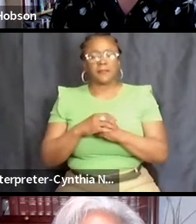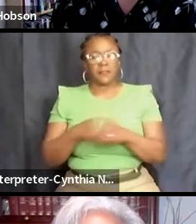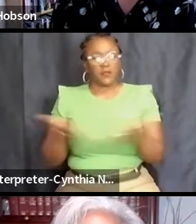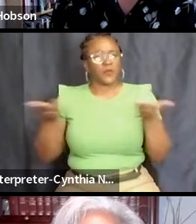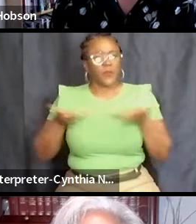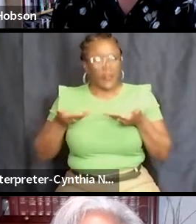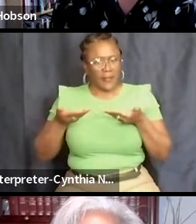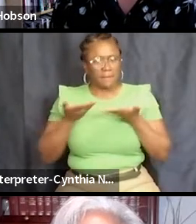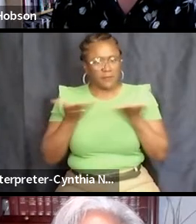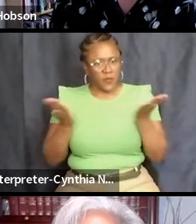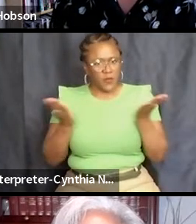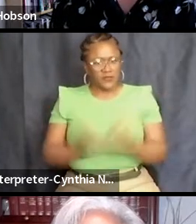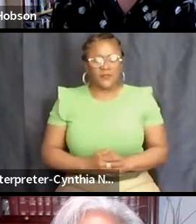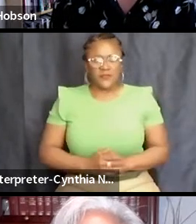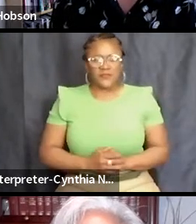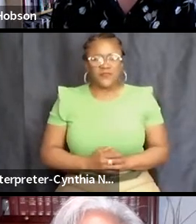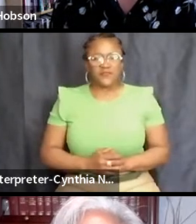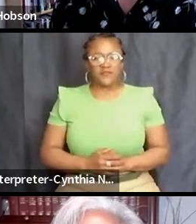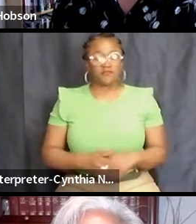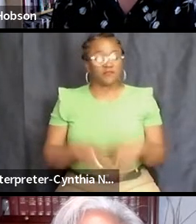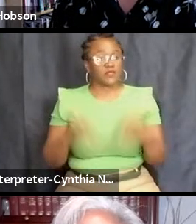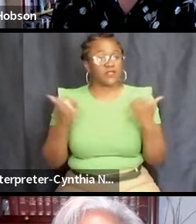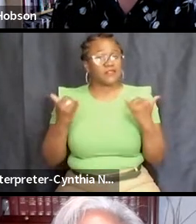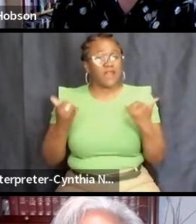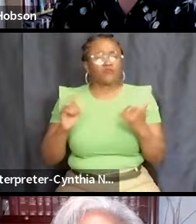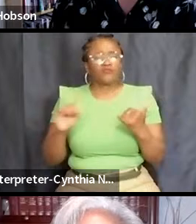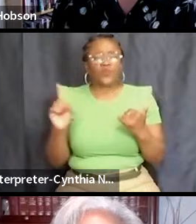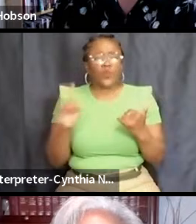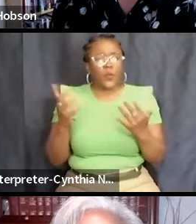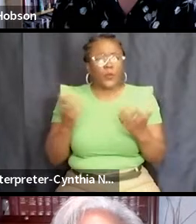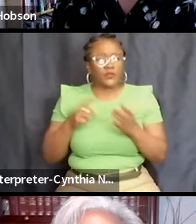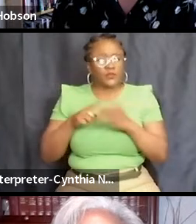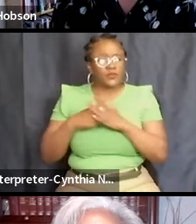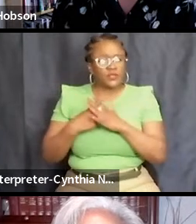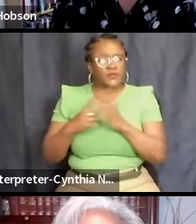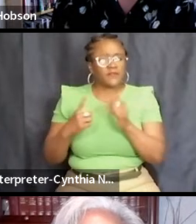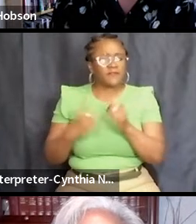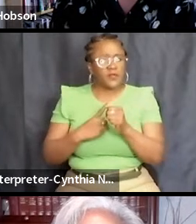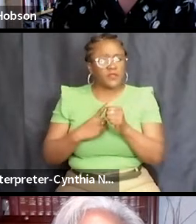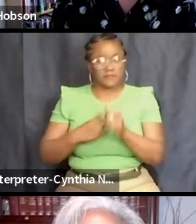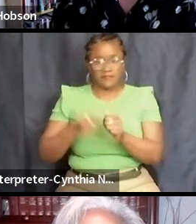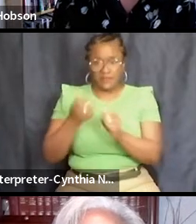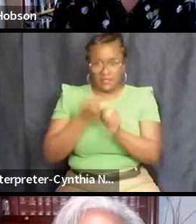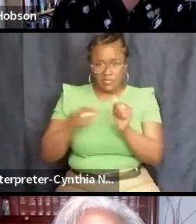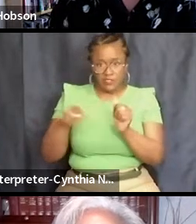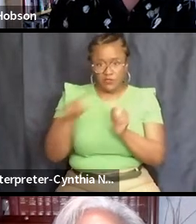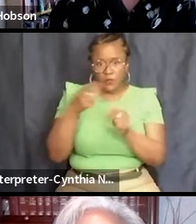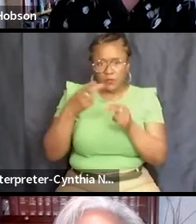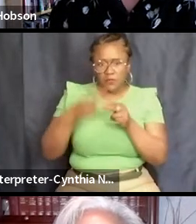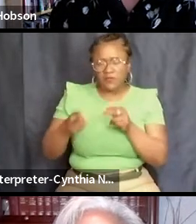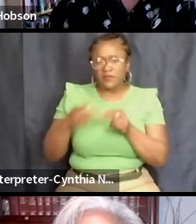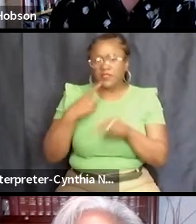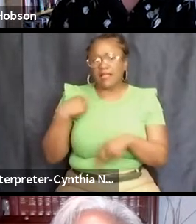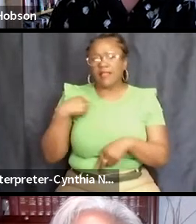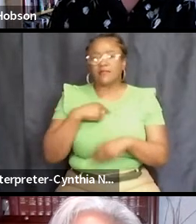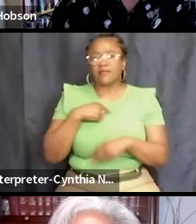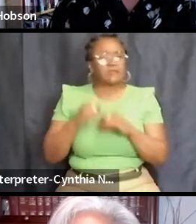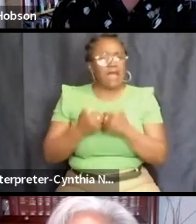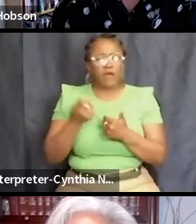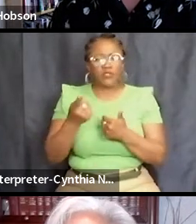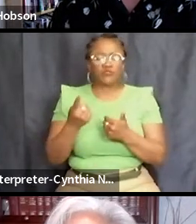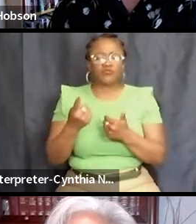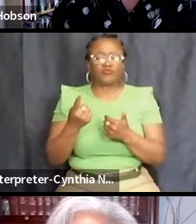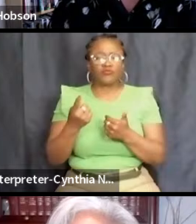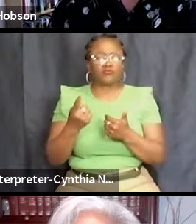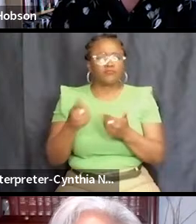Welcome. So where we wanted to start first was for each of you briefly to tell us how you came to this